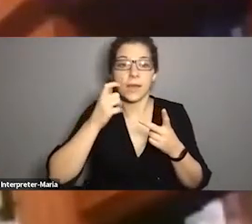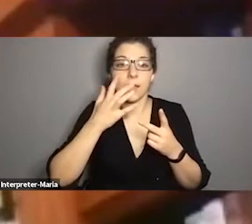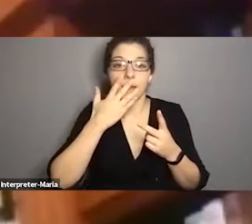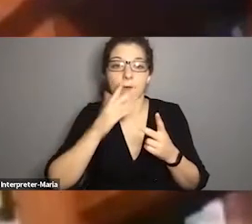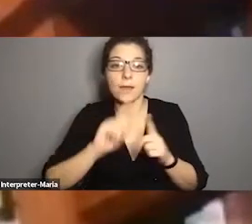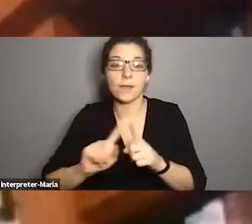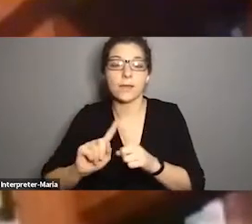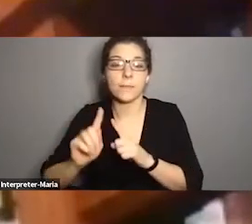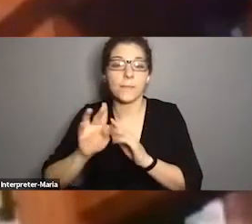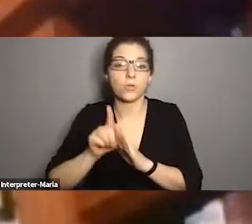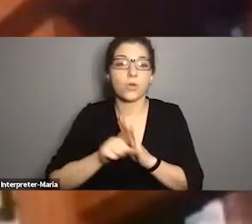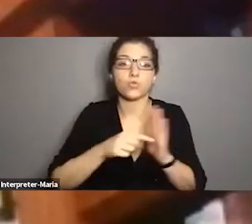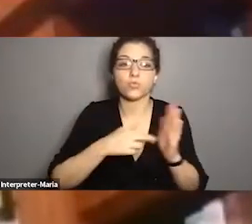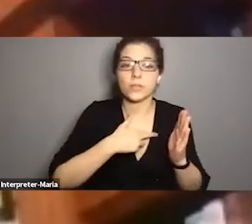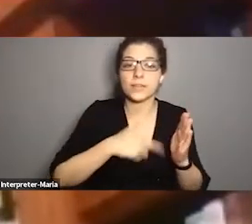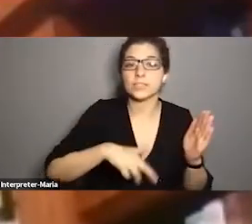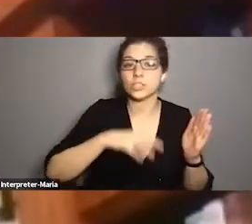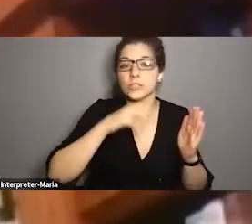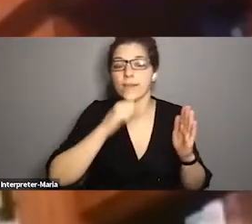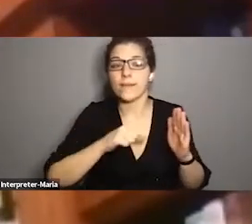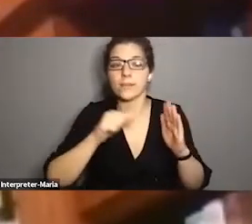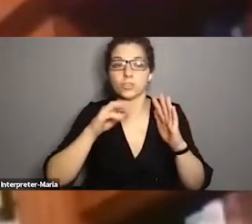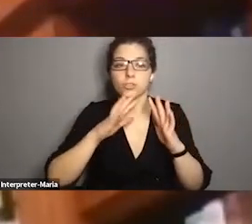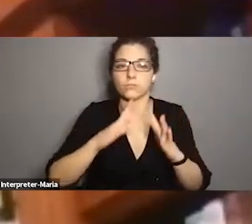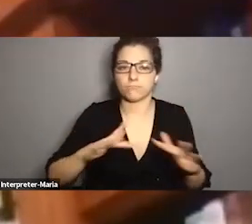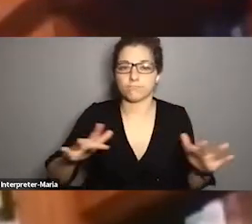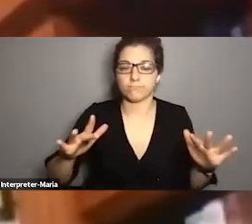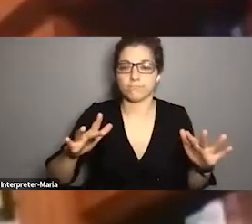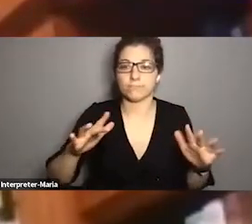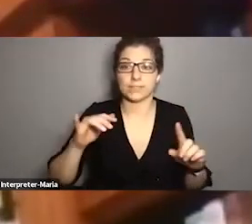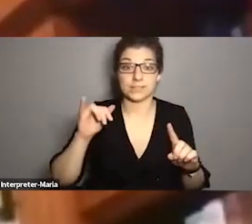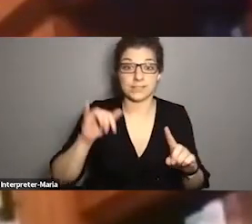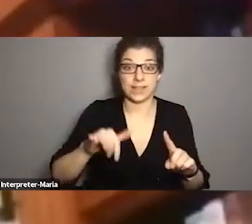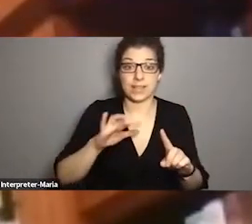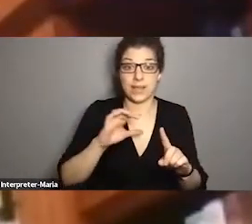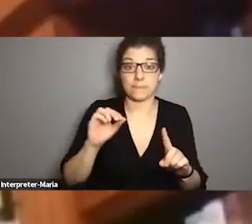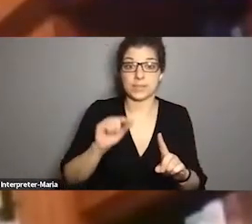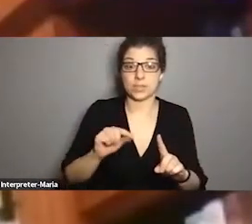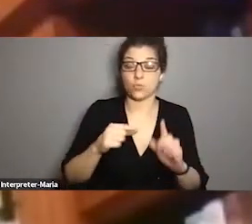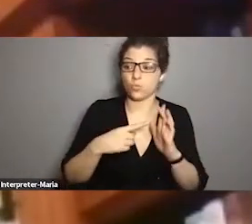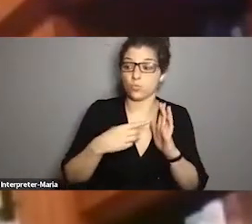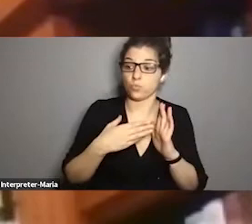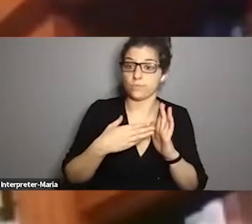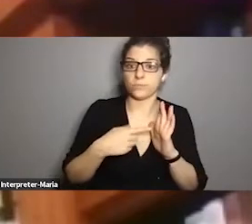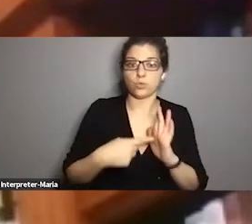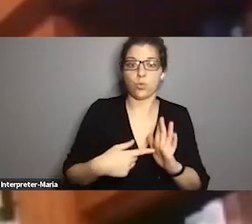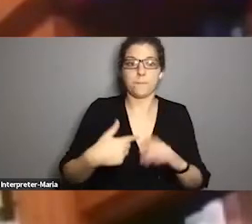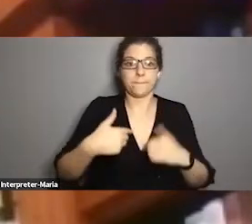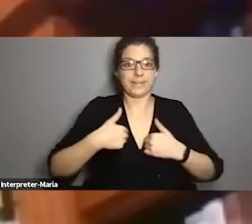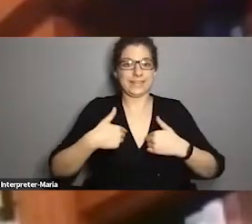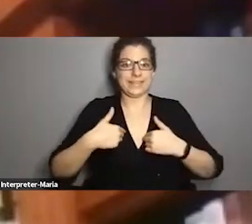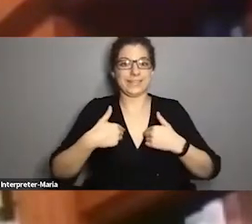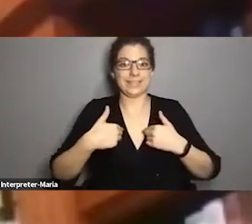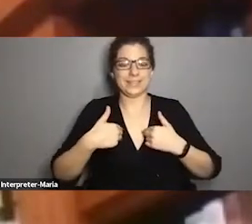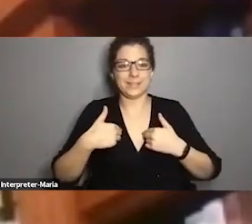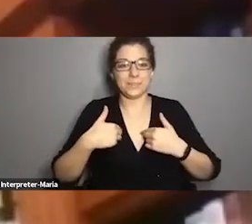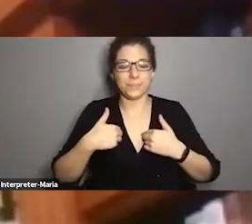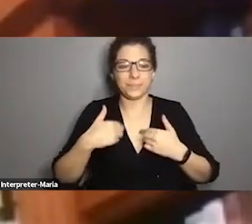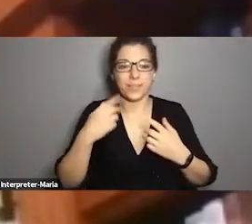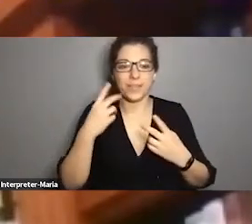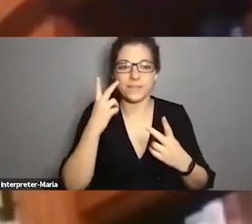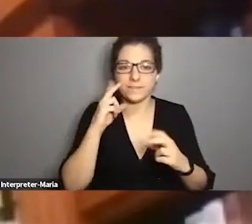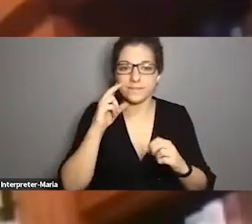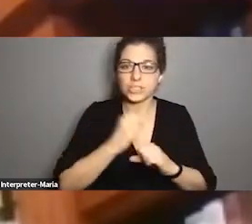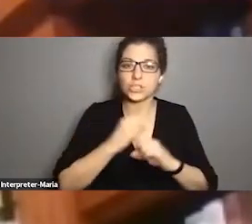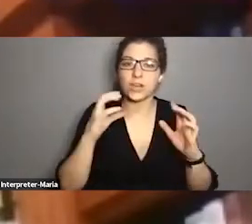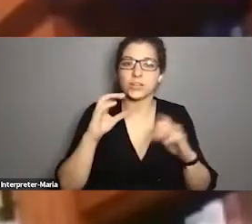me, religious, age, all of those things? Does that company reflect me? And really visionary CEOs are